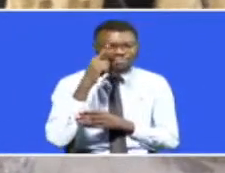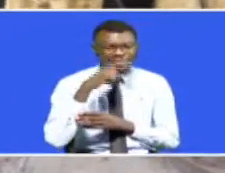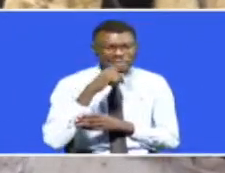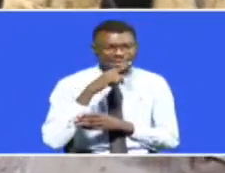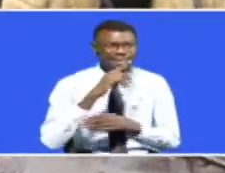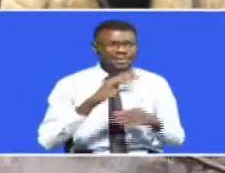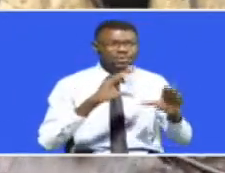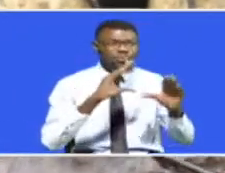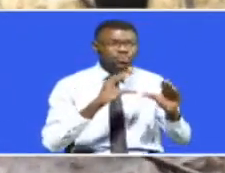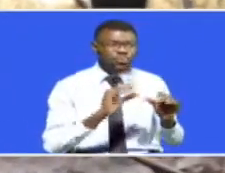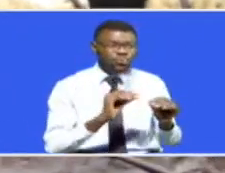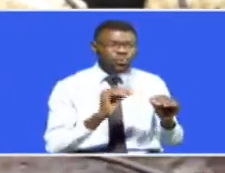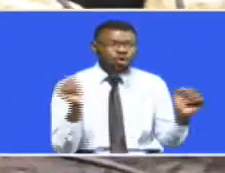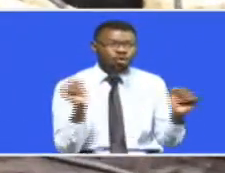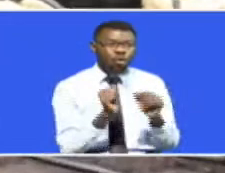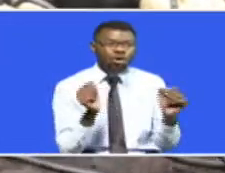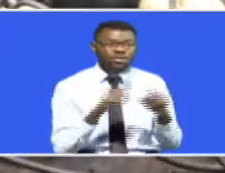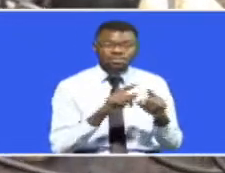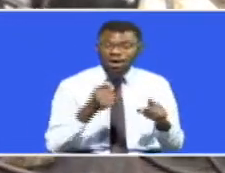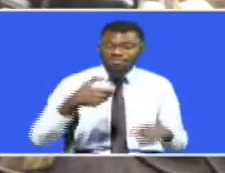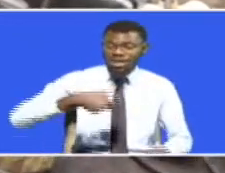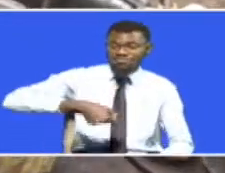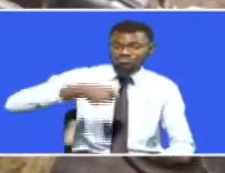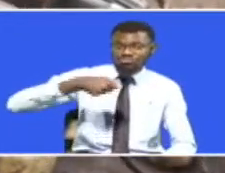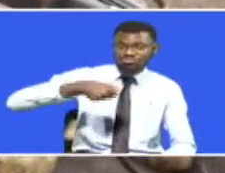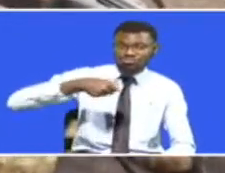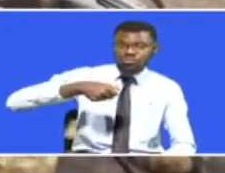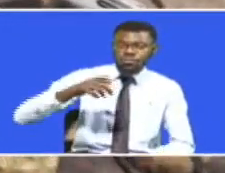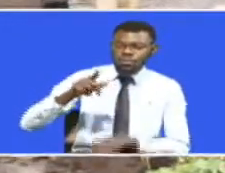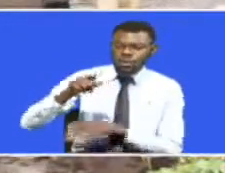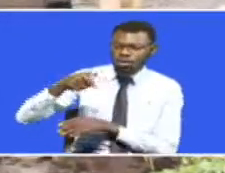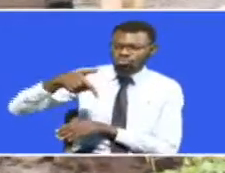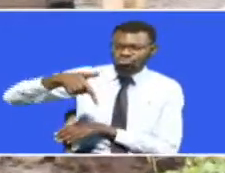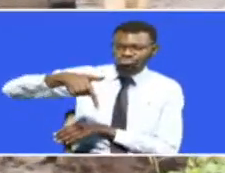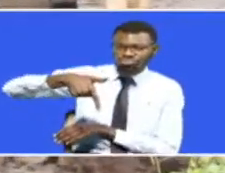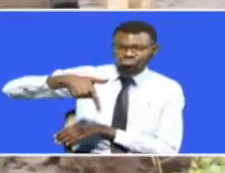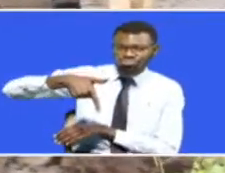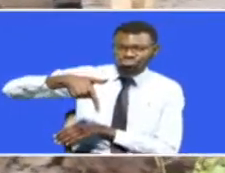another jerrycan, which is used to collect the final product.